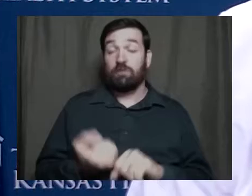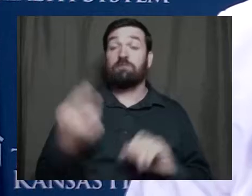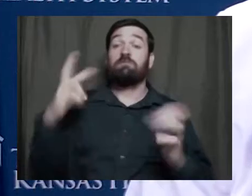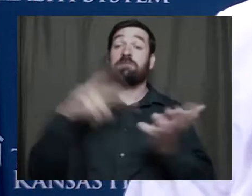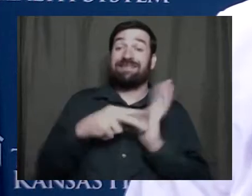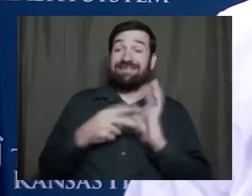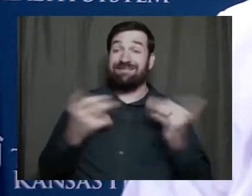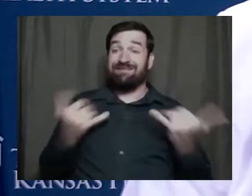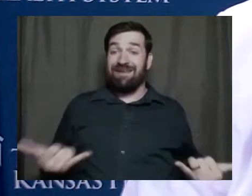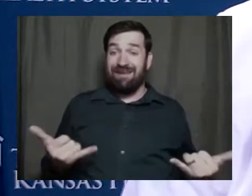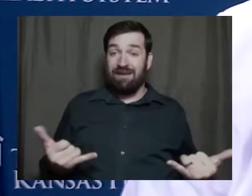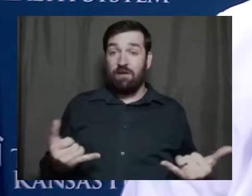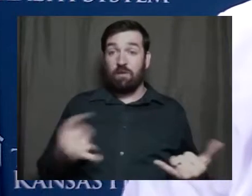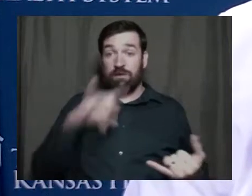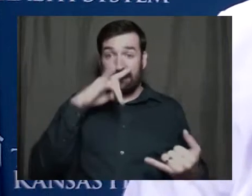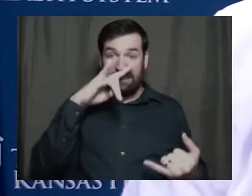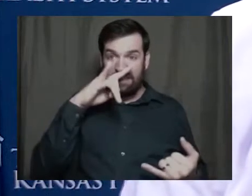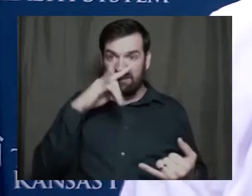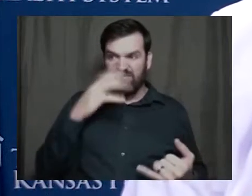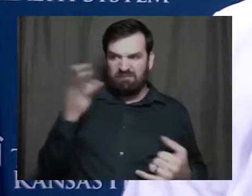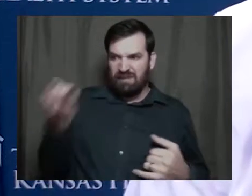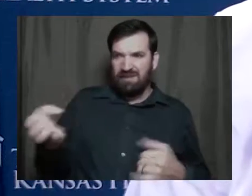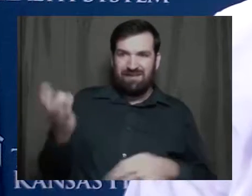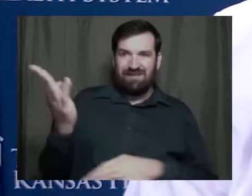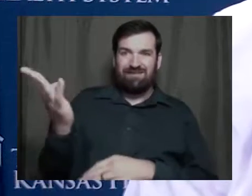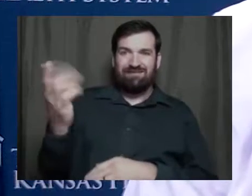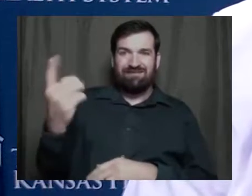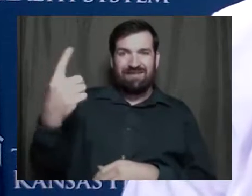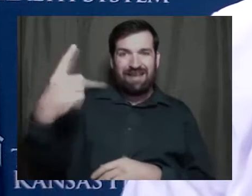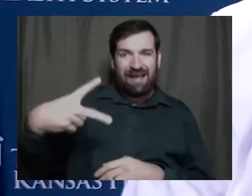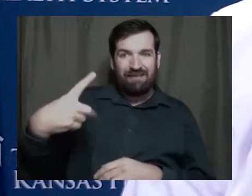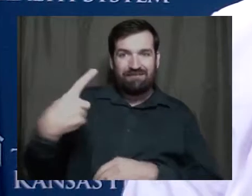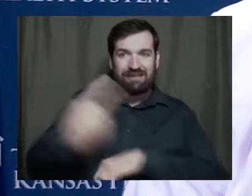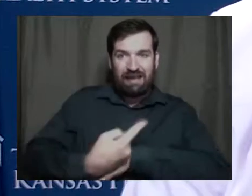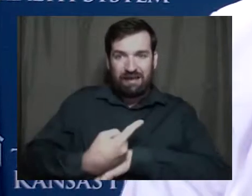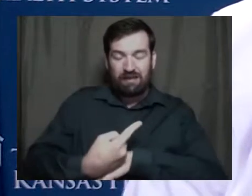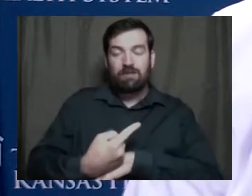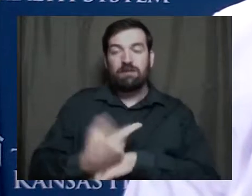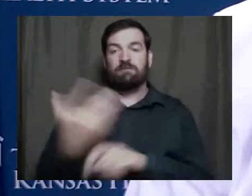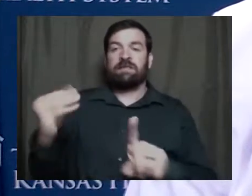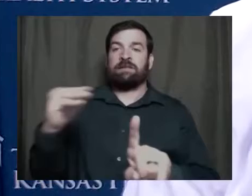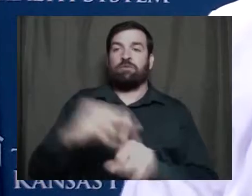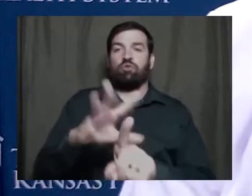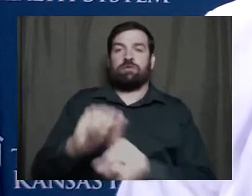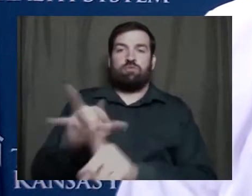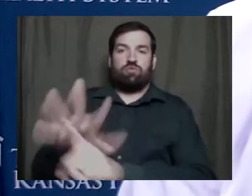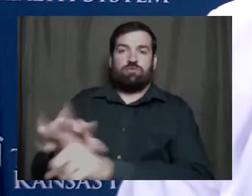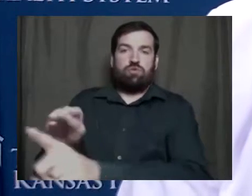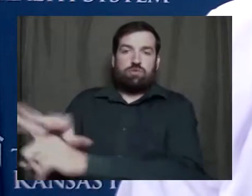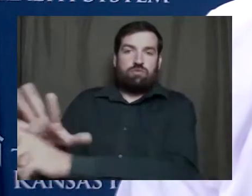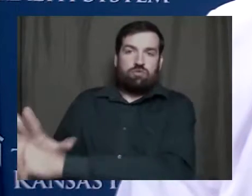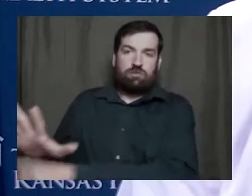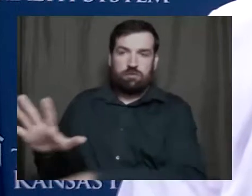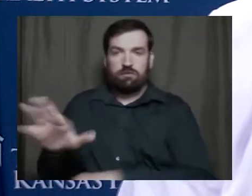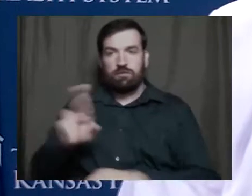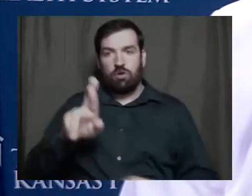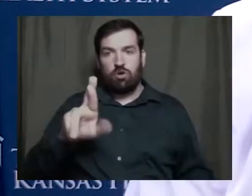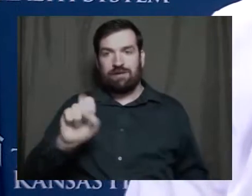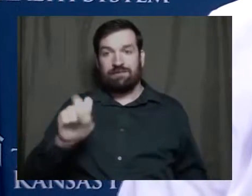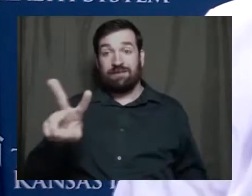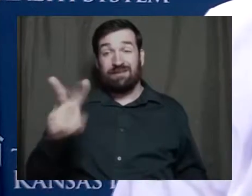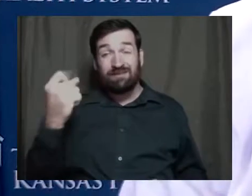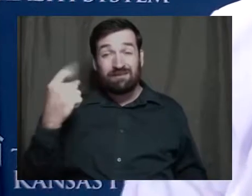kid who might be there for just a half a day and has now probably exposed a lot of others to RSV. And we as adults can also get